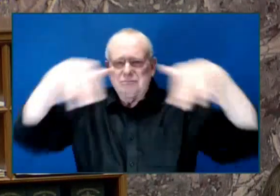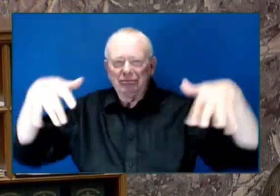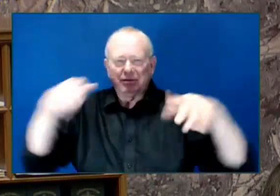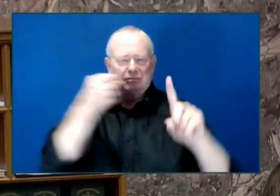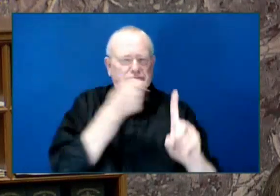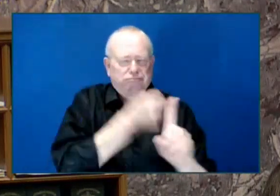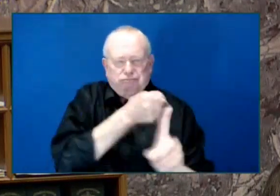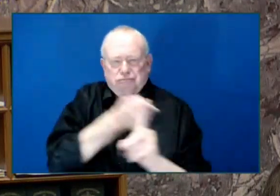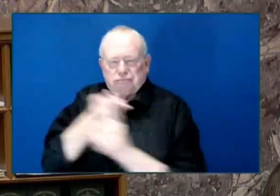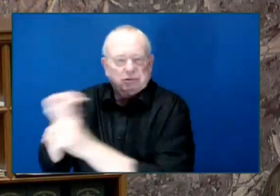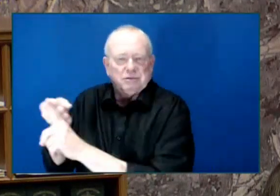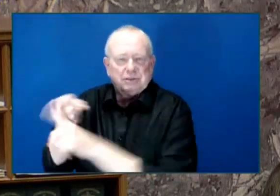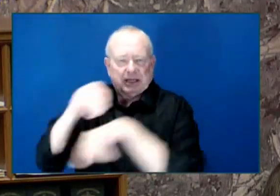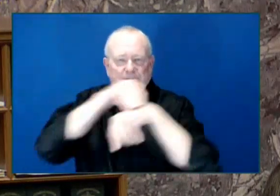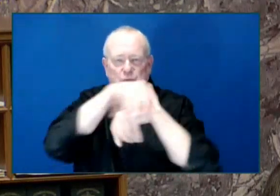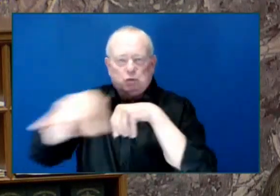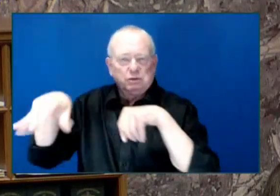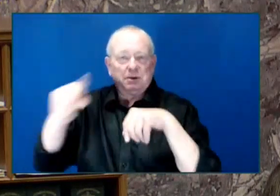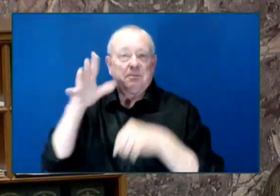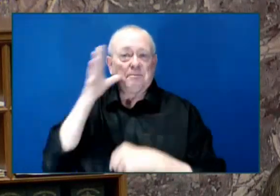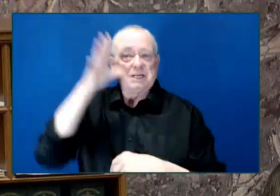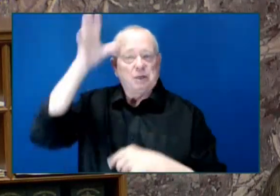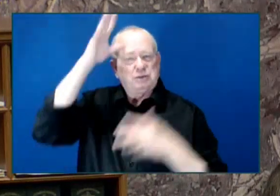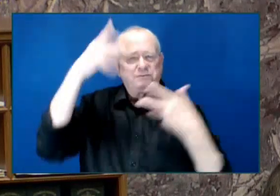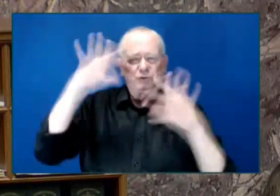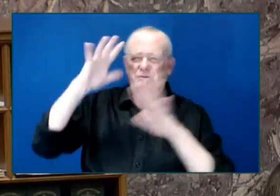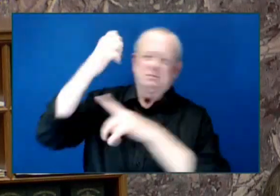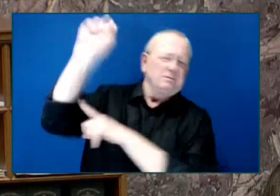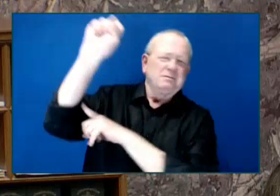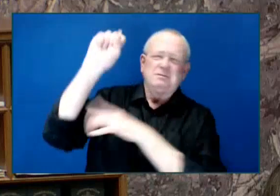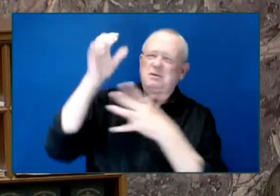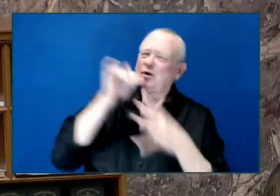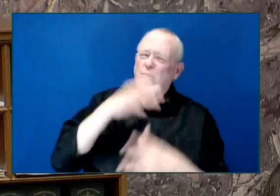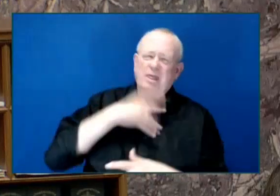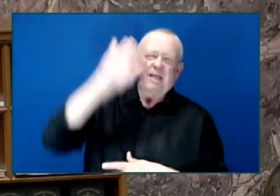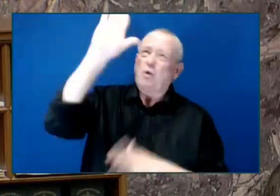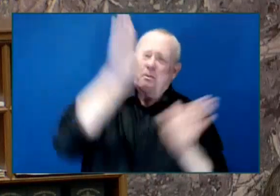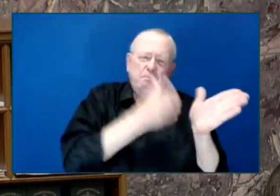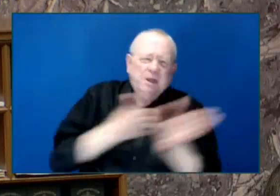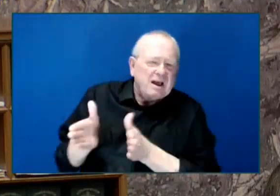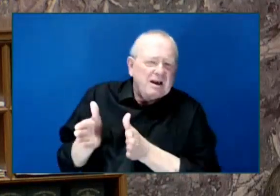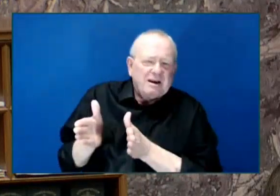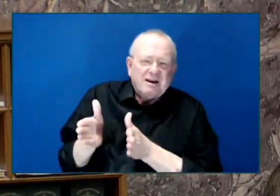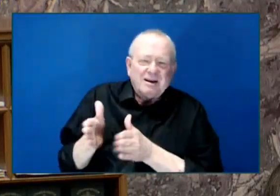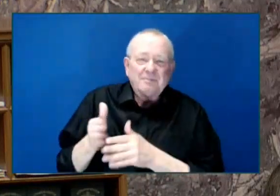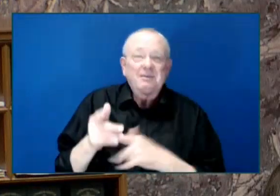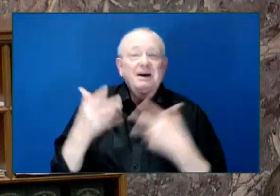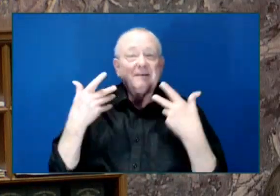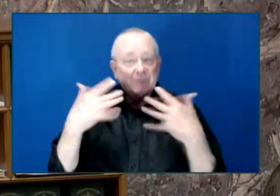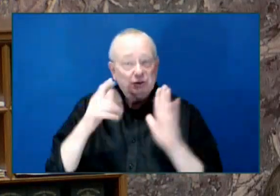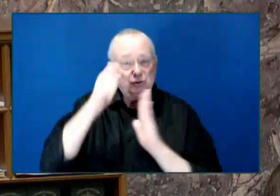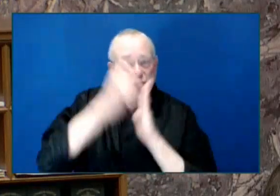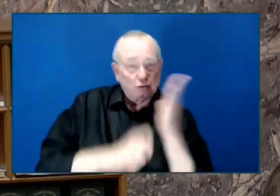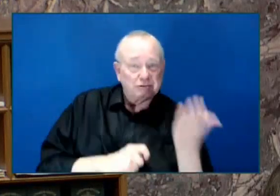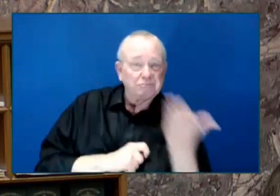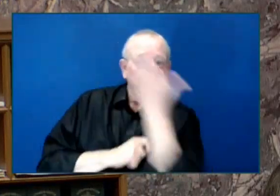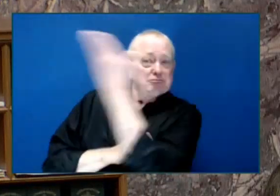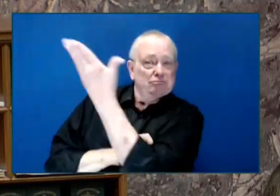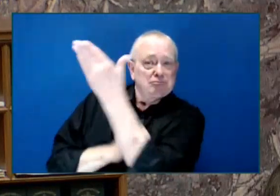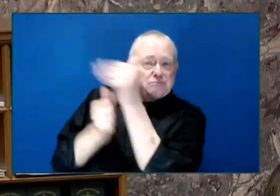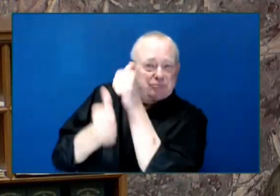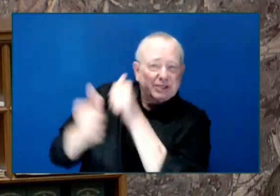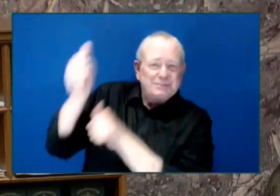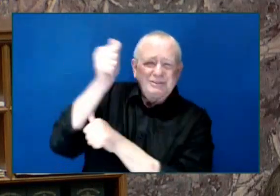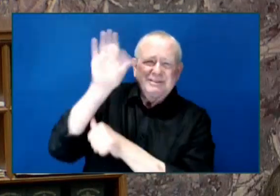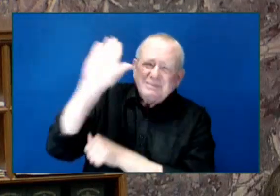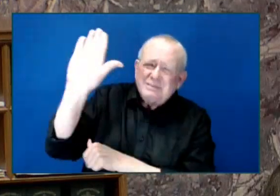Yesterday, the First Nations Leadership Council wrote to the Premier to express what they say is their deep concern with the NDP decision to plunge forward